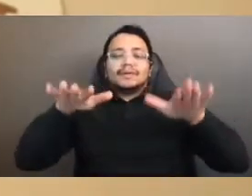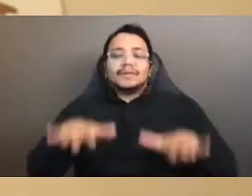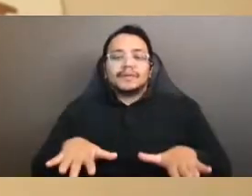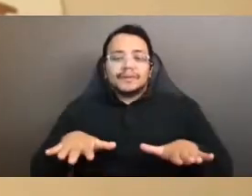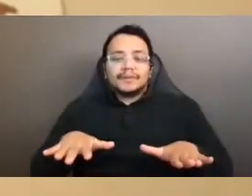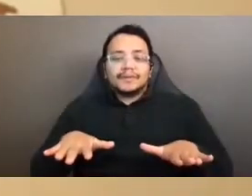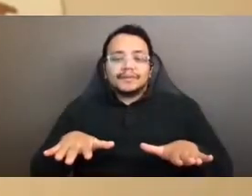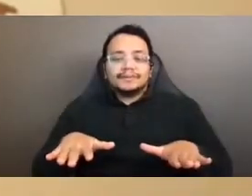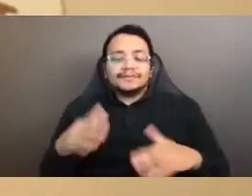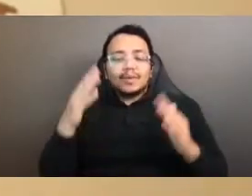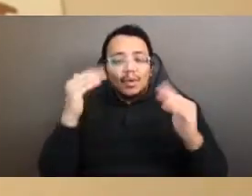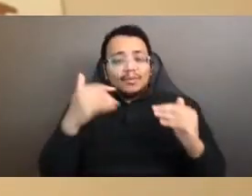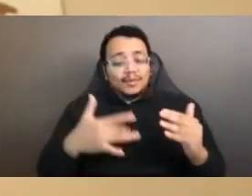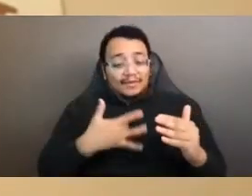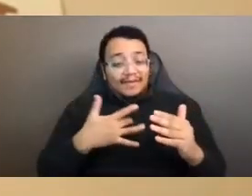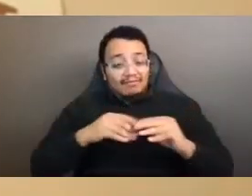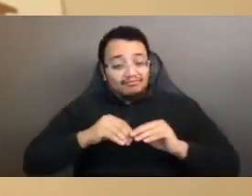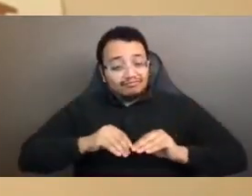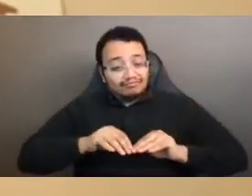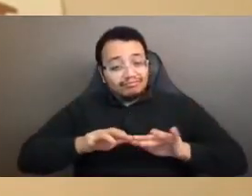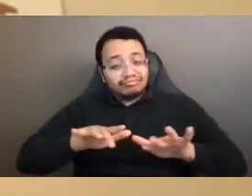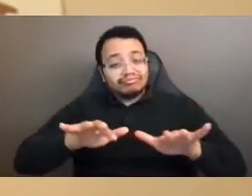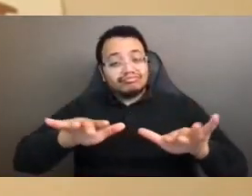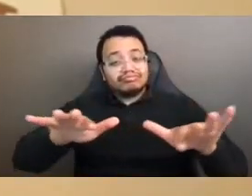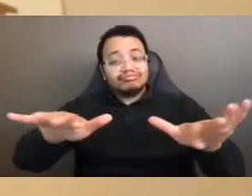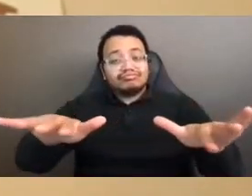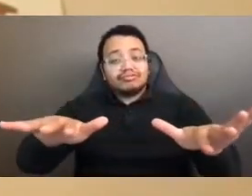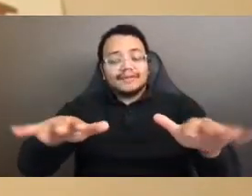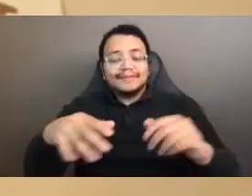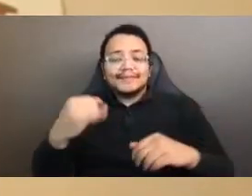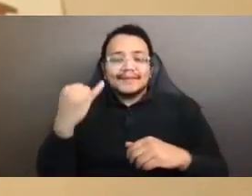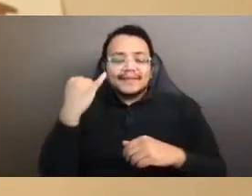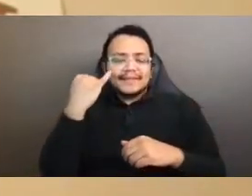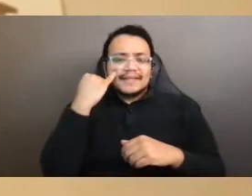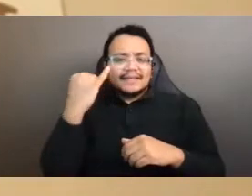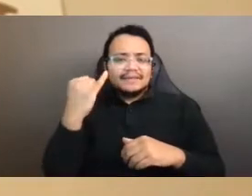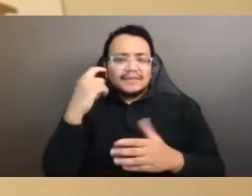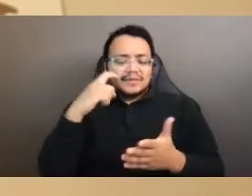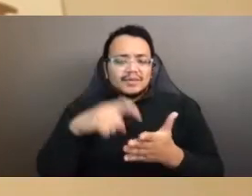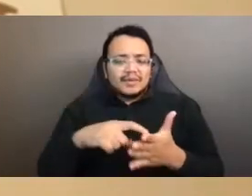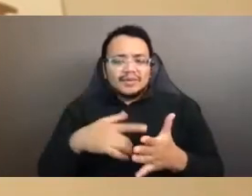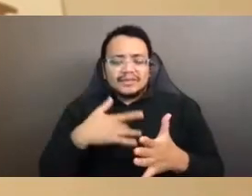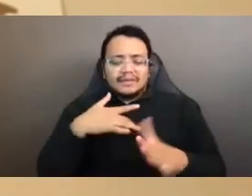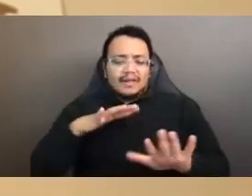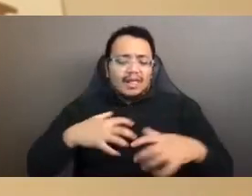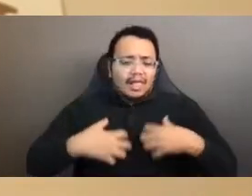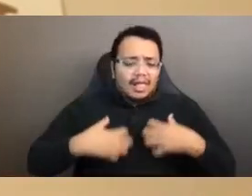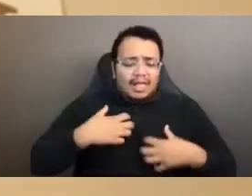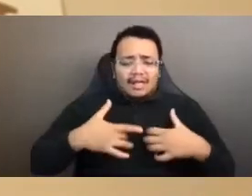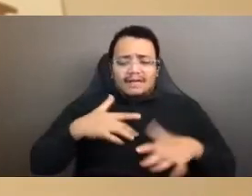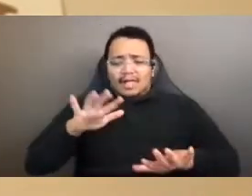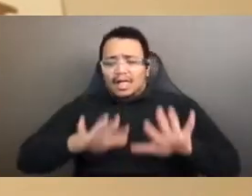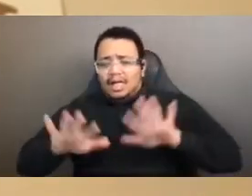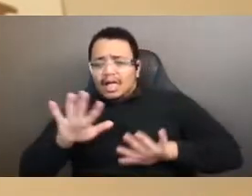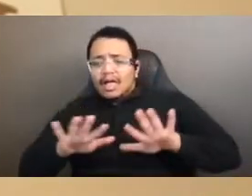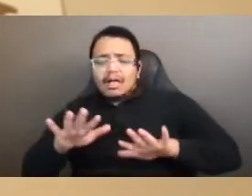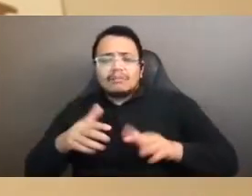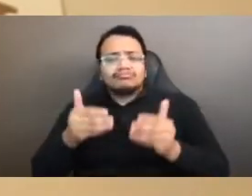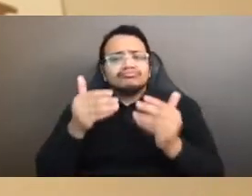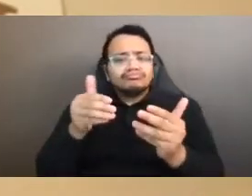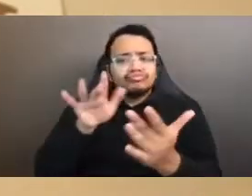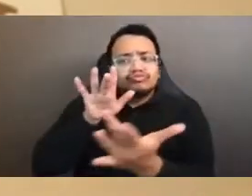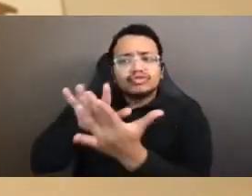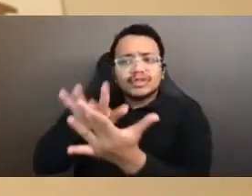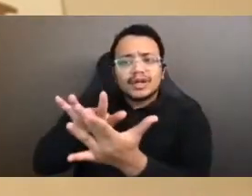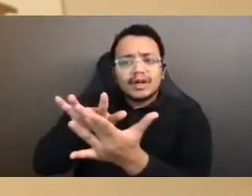inside of this space. And that if at any point in time you find yourself losing that grounding, that you can reach out to somebody else, You know, we're going